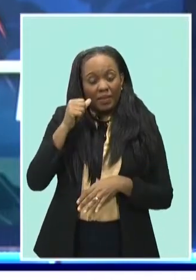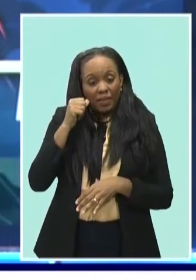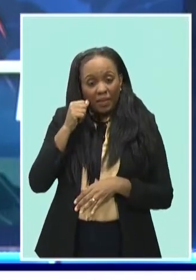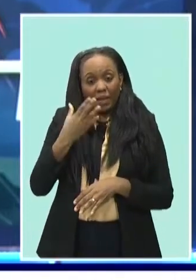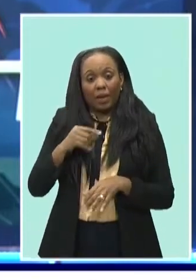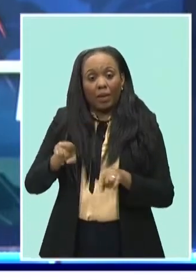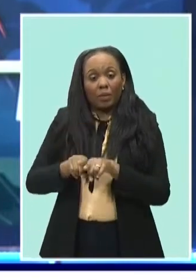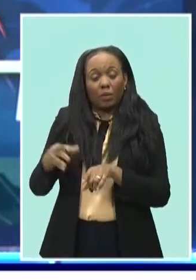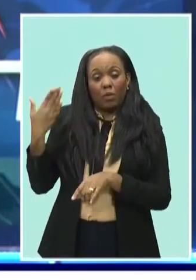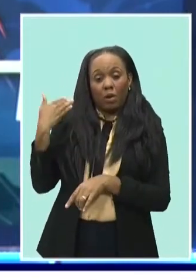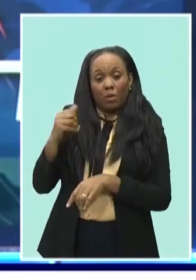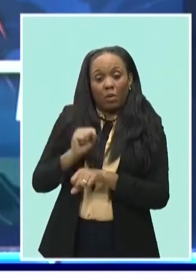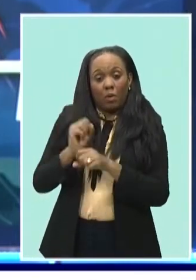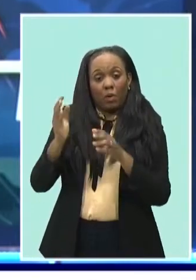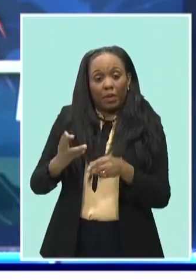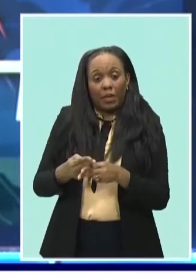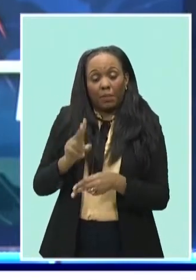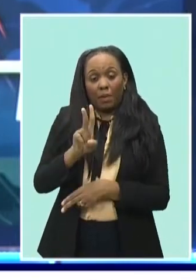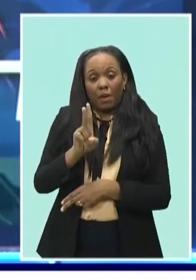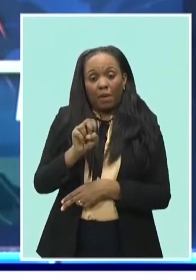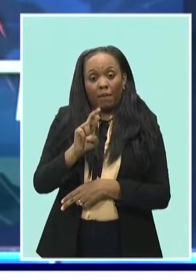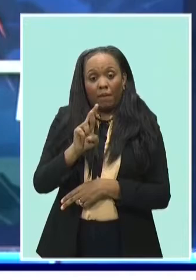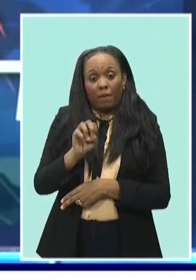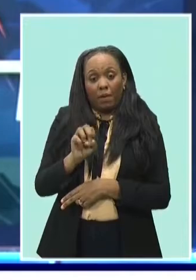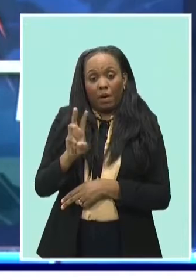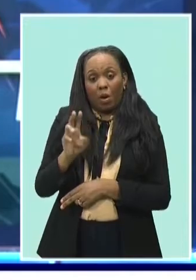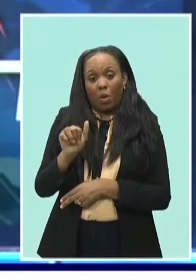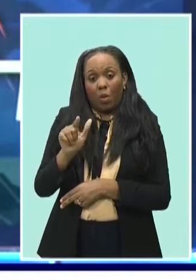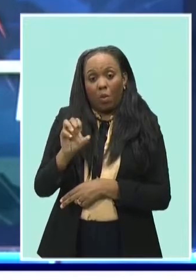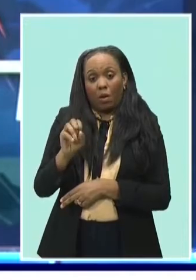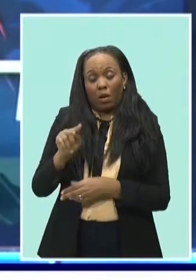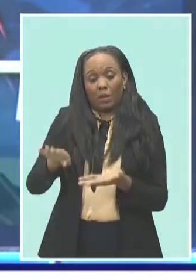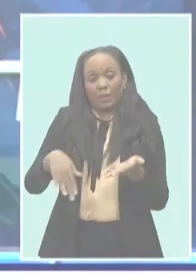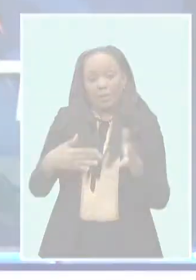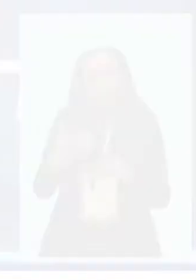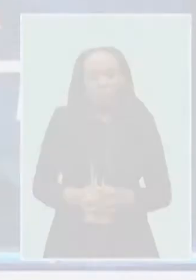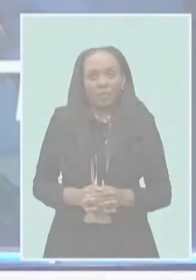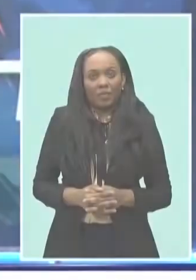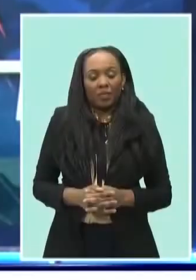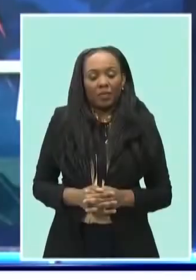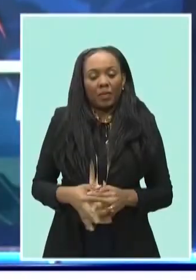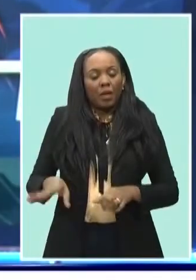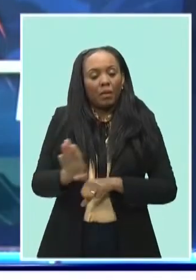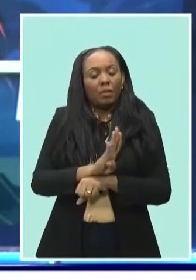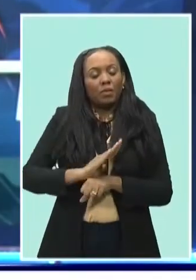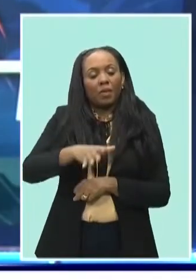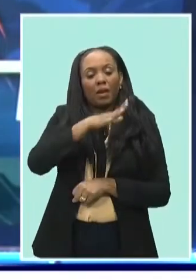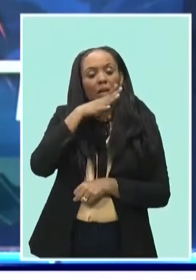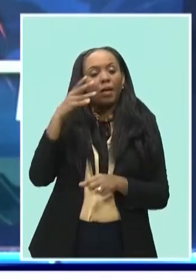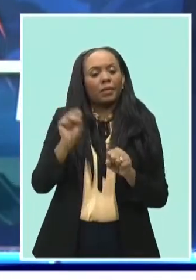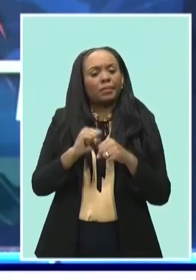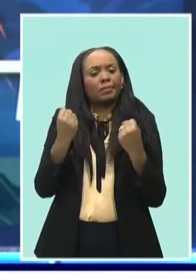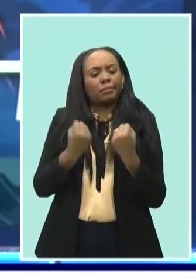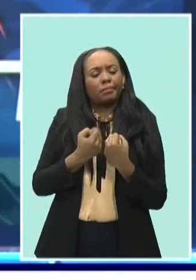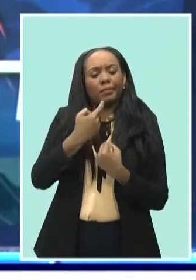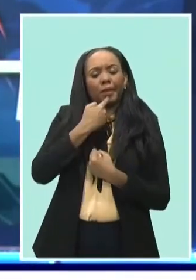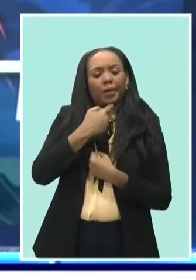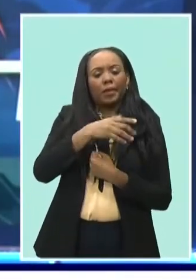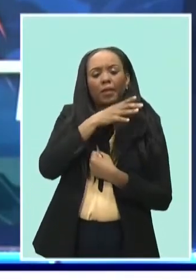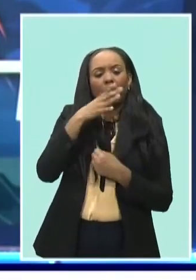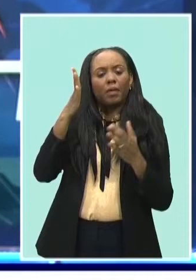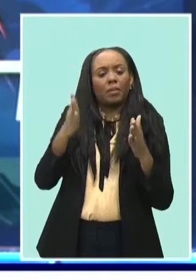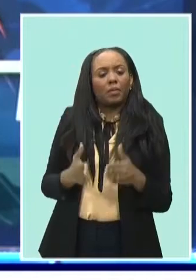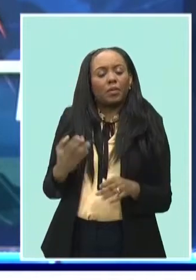former CBC employee Vera Walcott, who passed away on April 28th. The Barbados Agriculture Society says